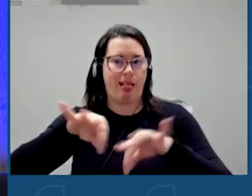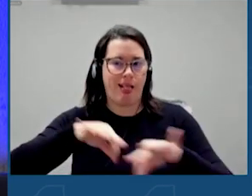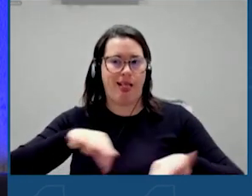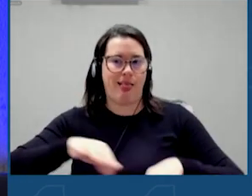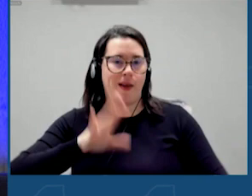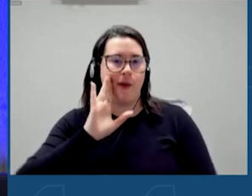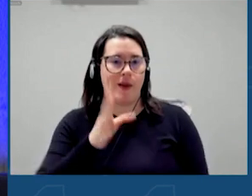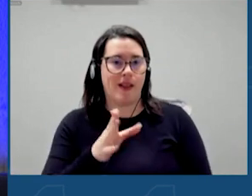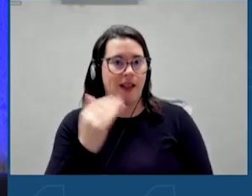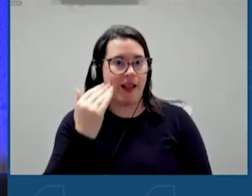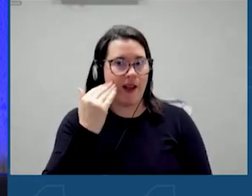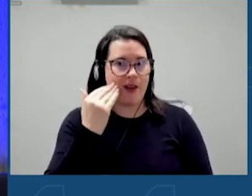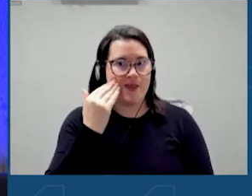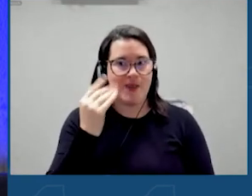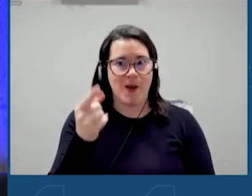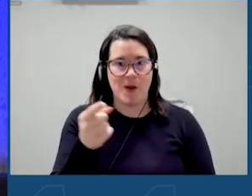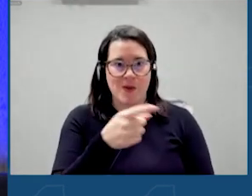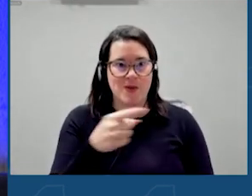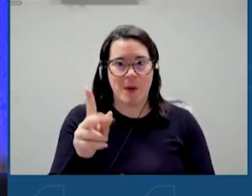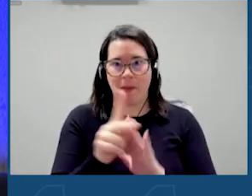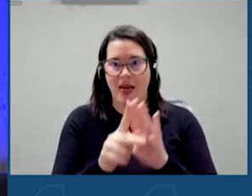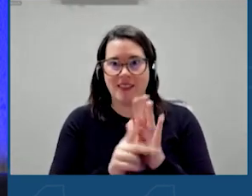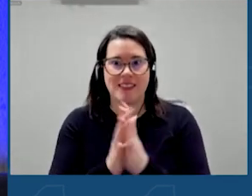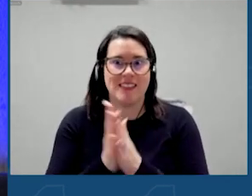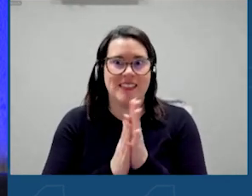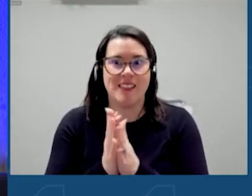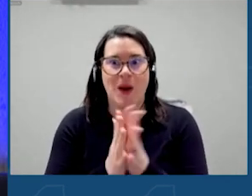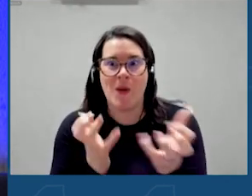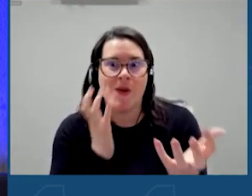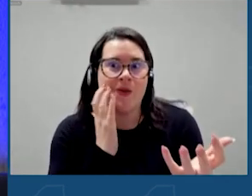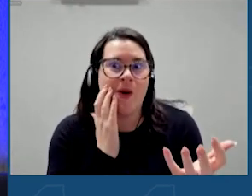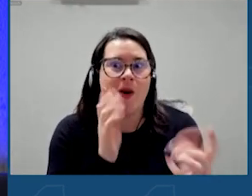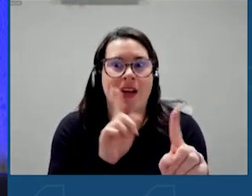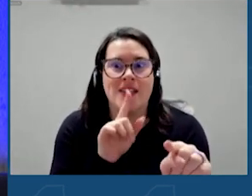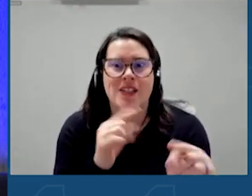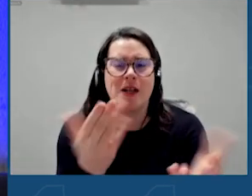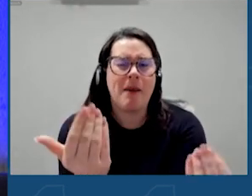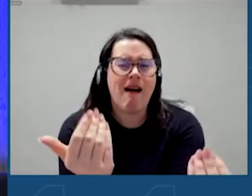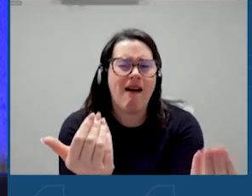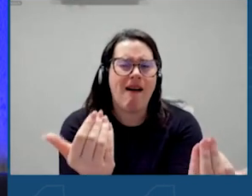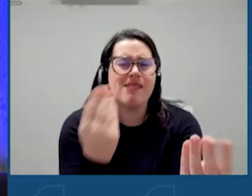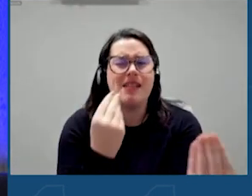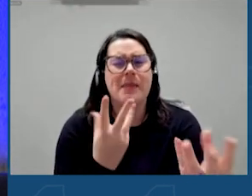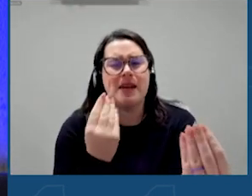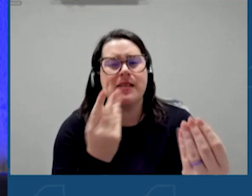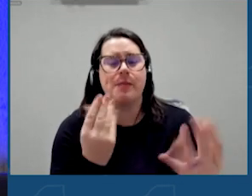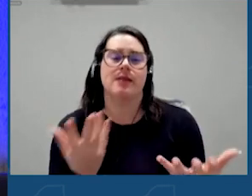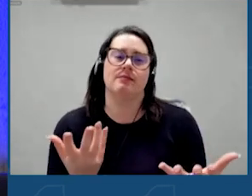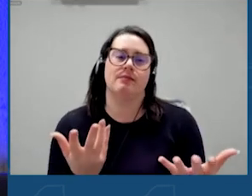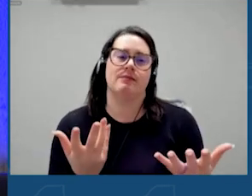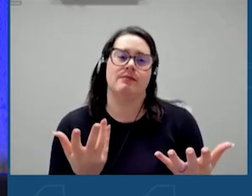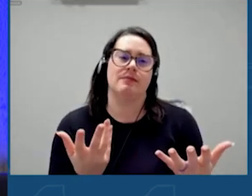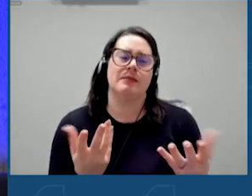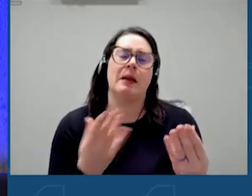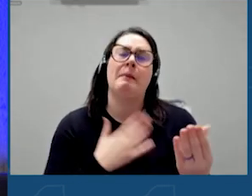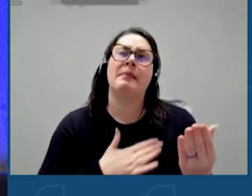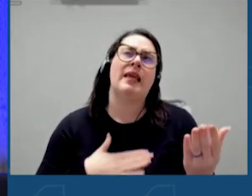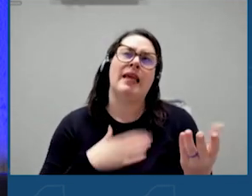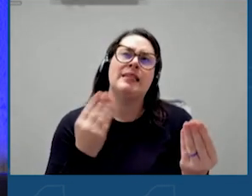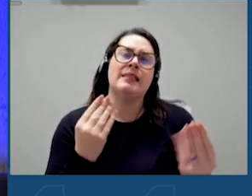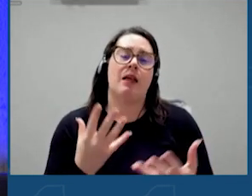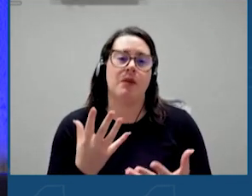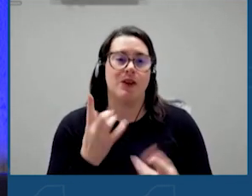I know you're a lot of policy wonks and you're dying. What is the answer? Tell us, oh governor, what is the